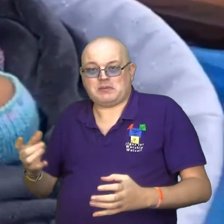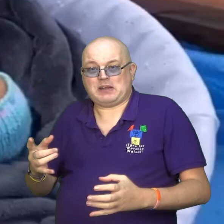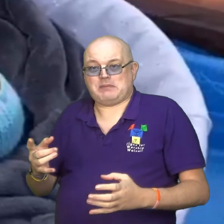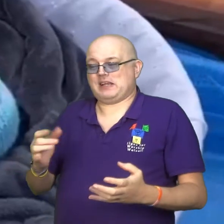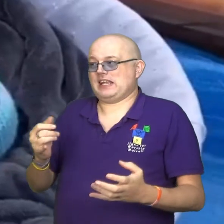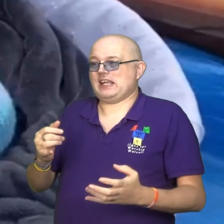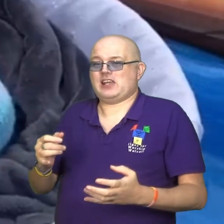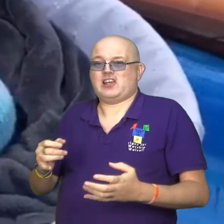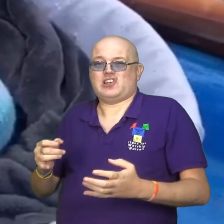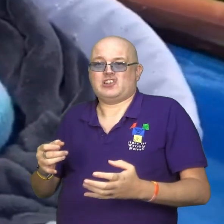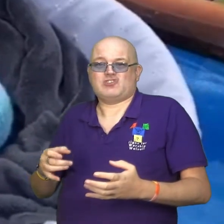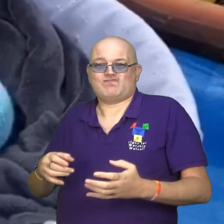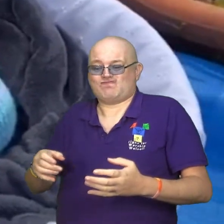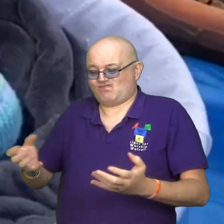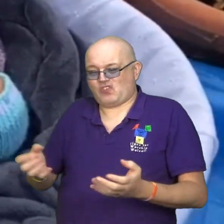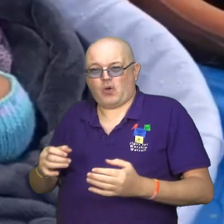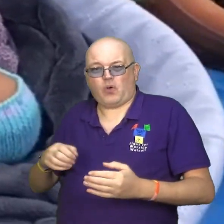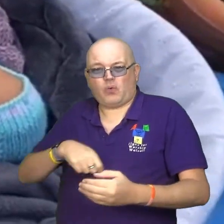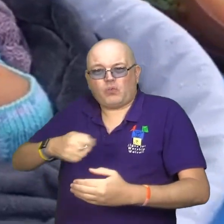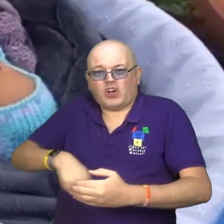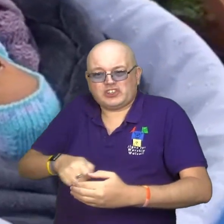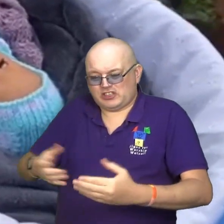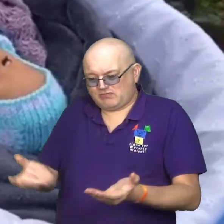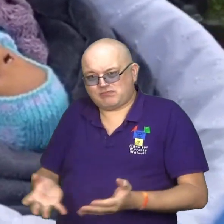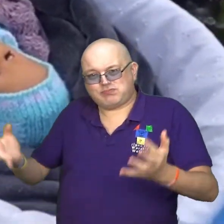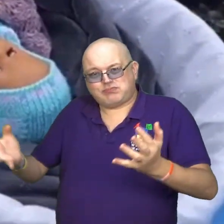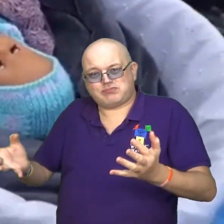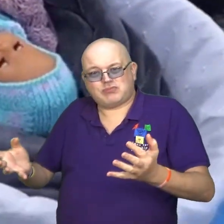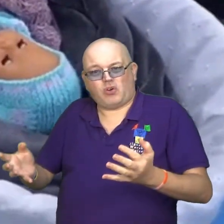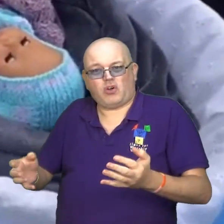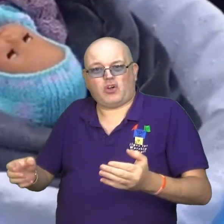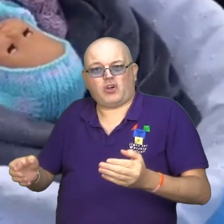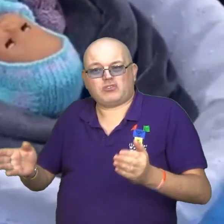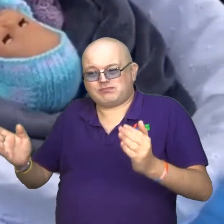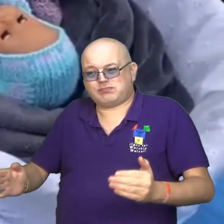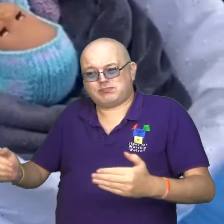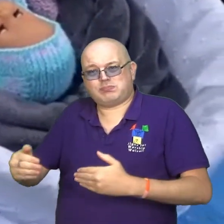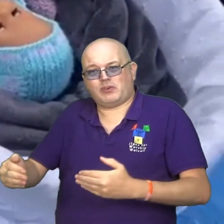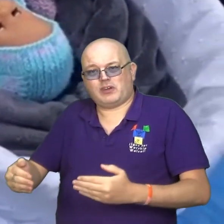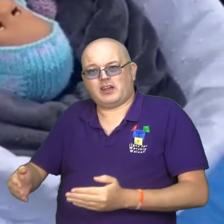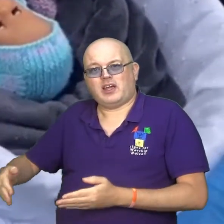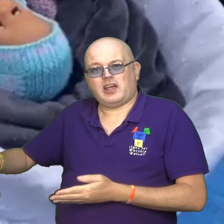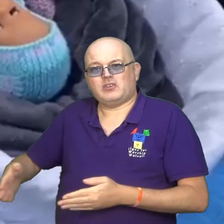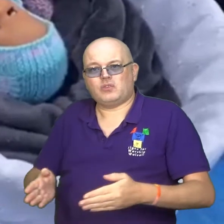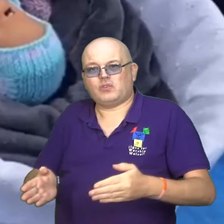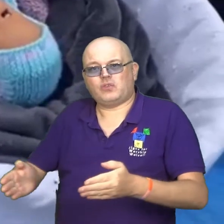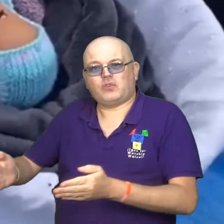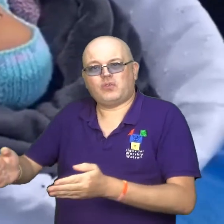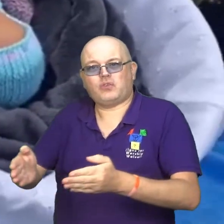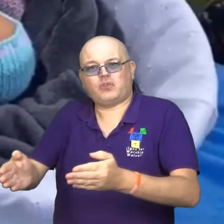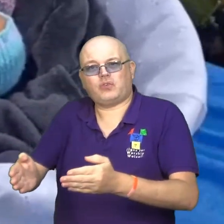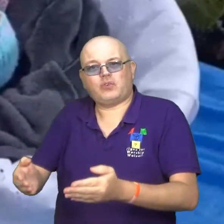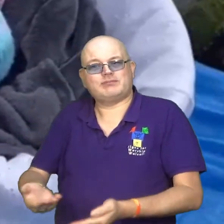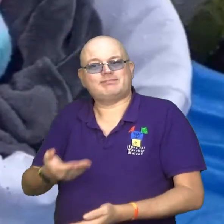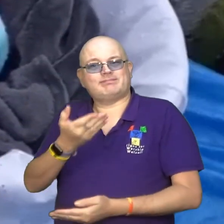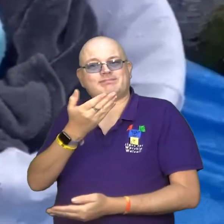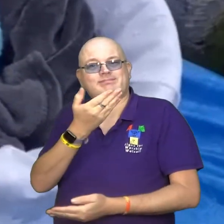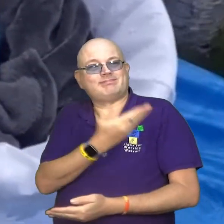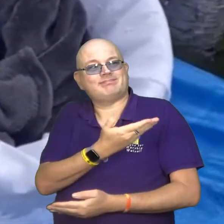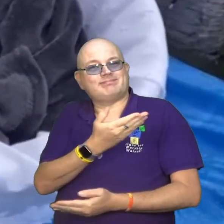could use a washing basket or a cardboard box. Be creative. And send it down the river like Moses' mum did.